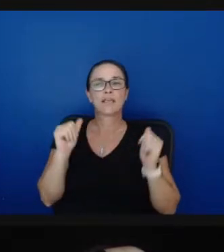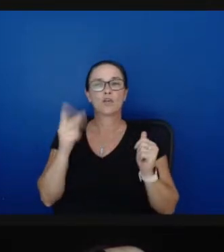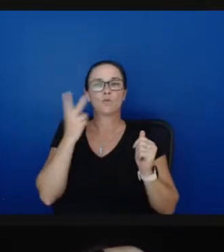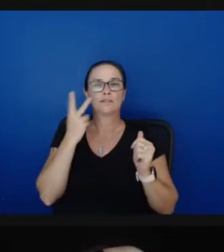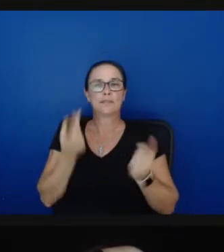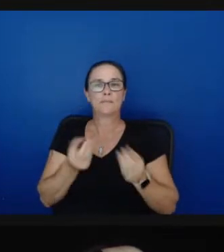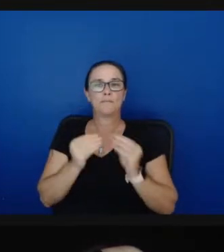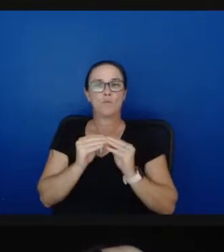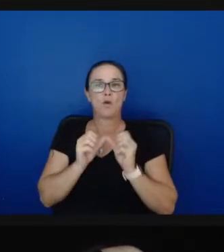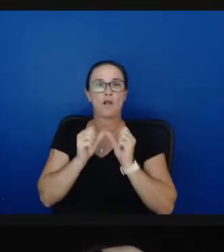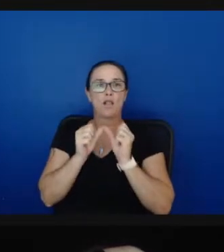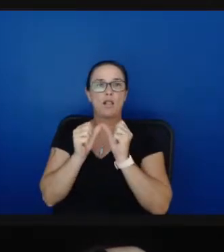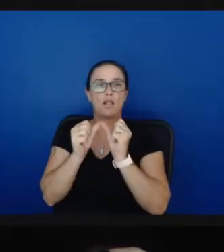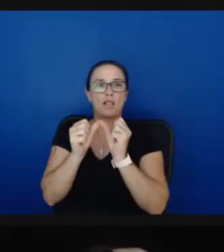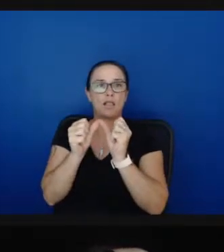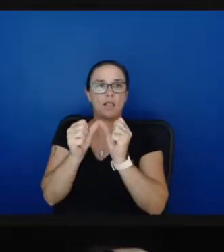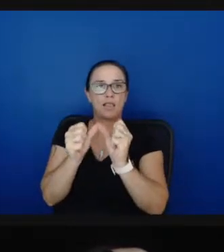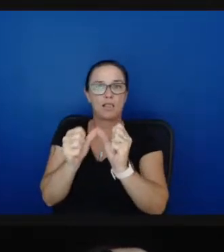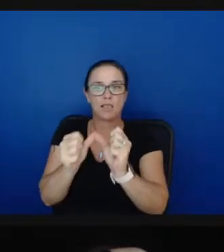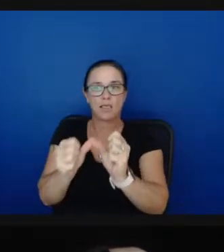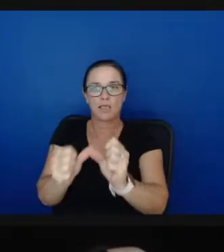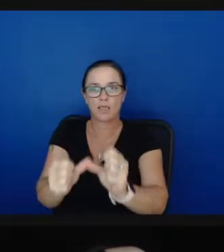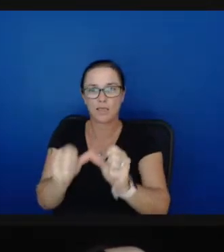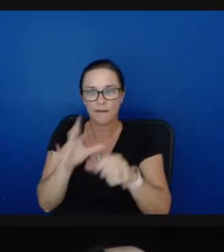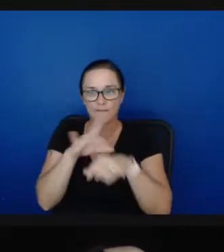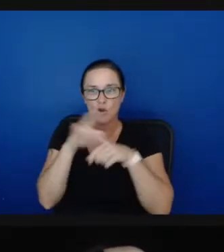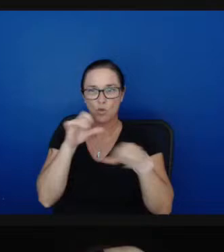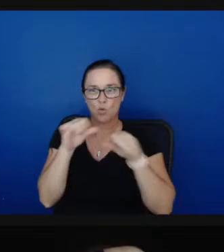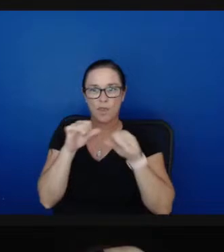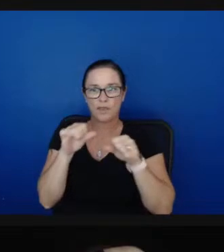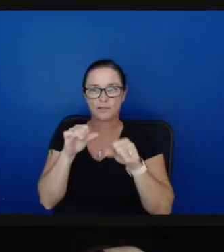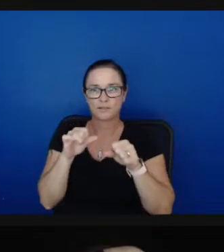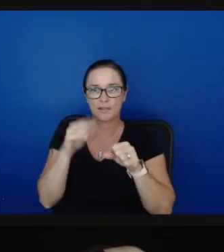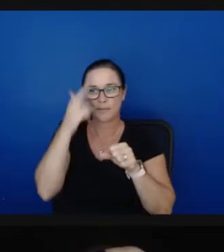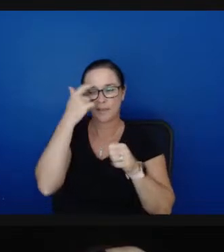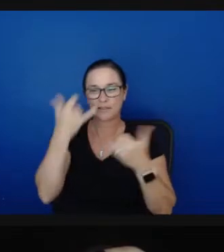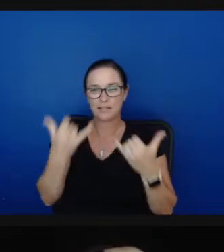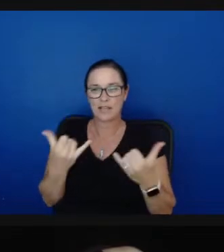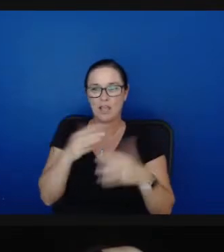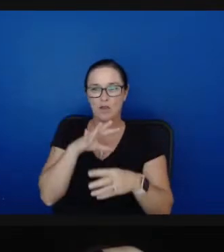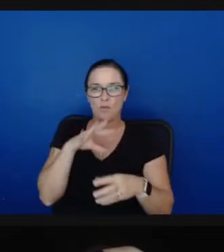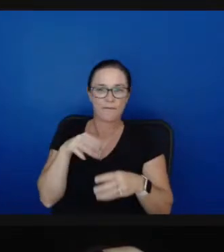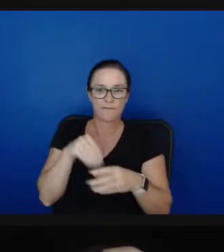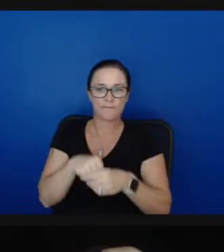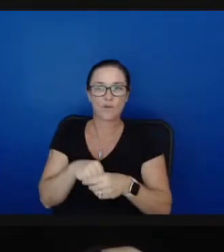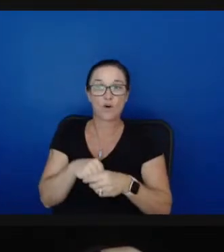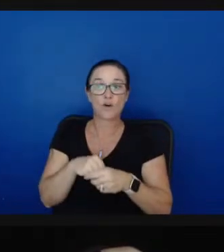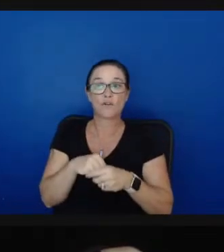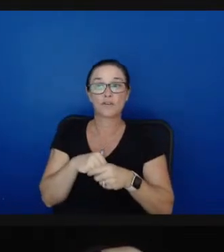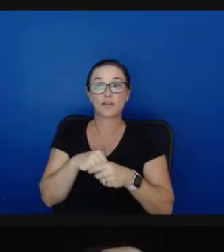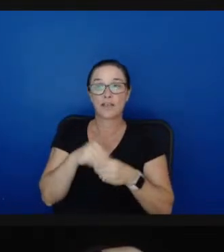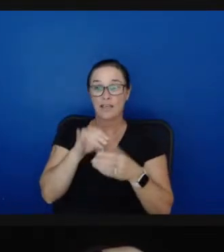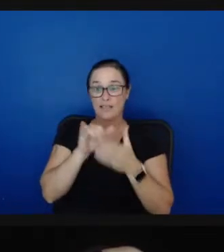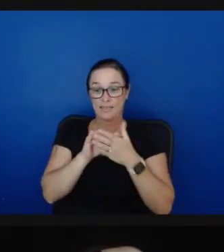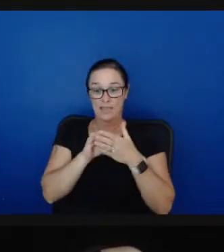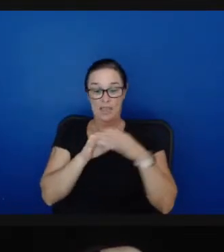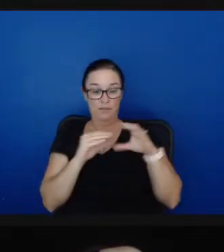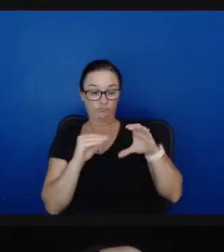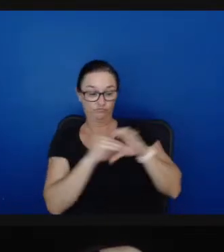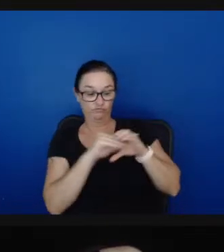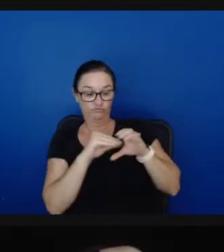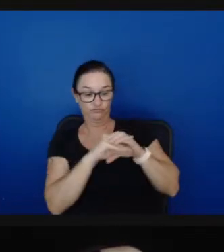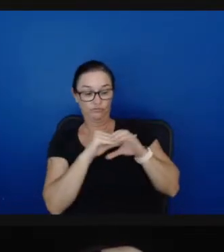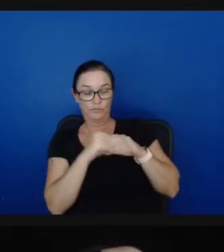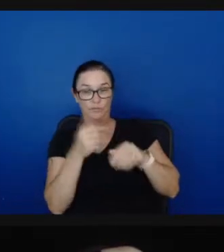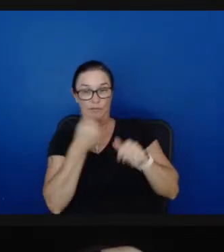weeks and weeks and weeks and weeks of seismicity because we're now involving this reservoir that's under the Kauahikaua